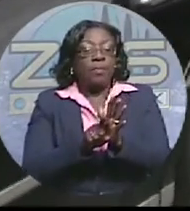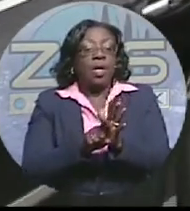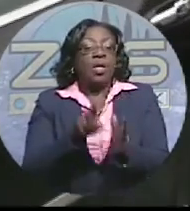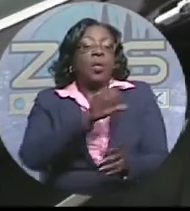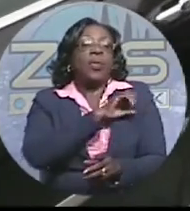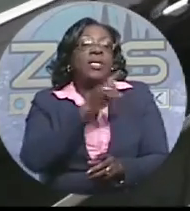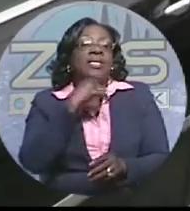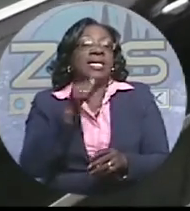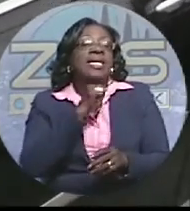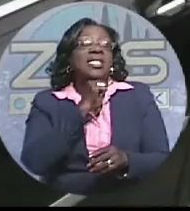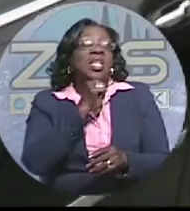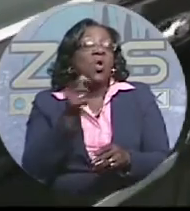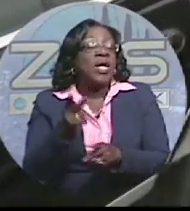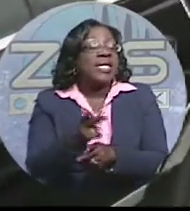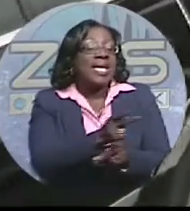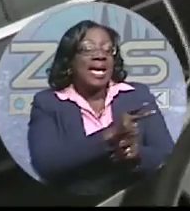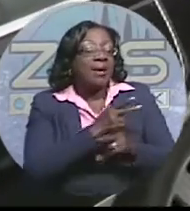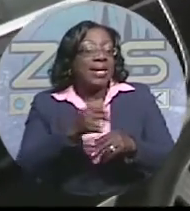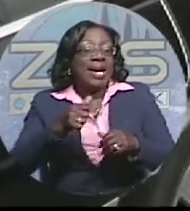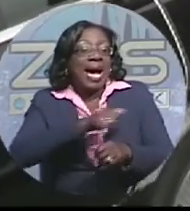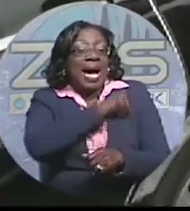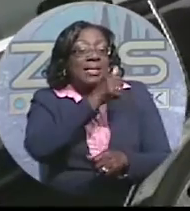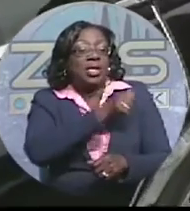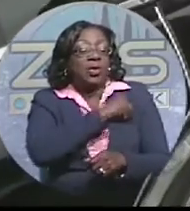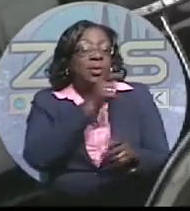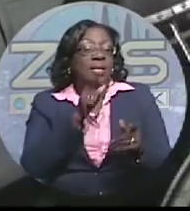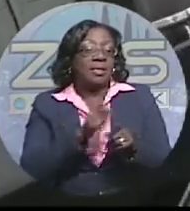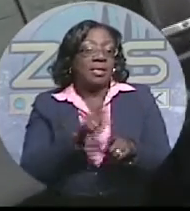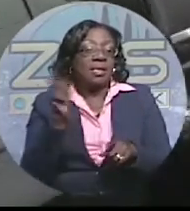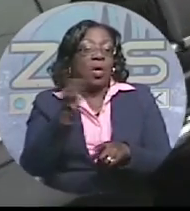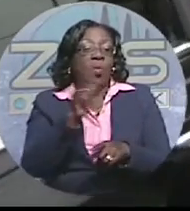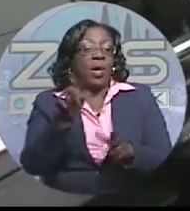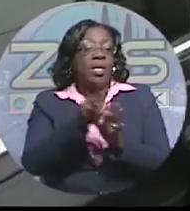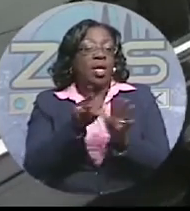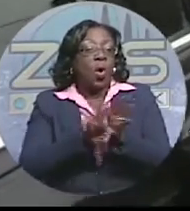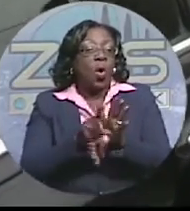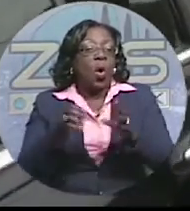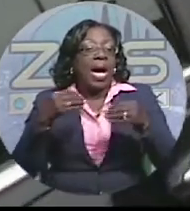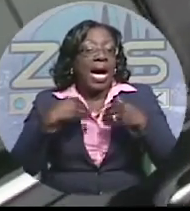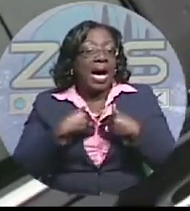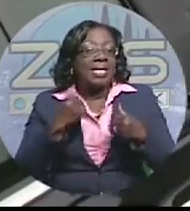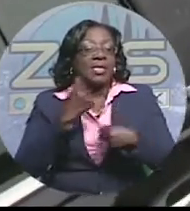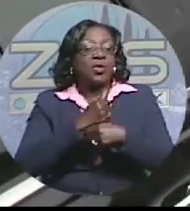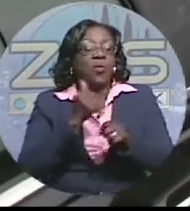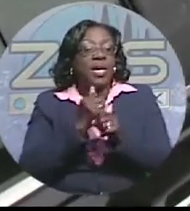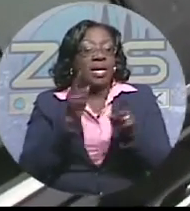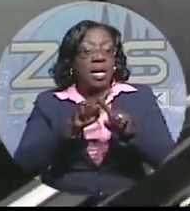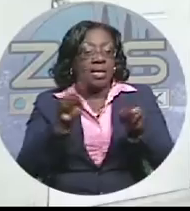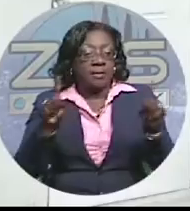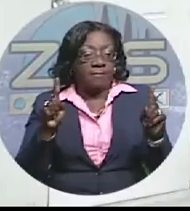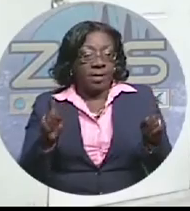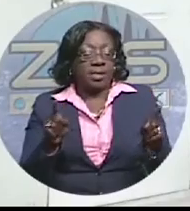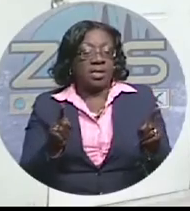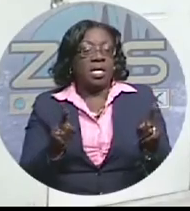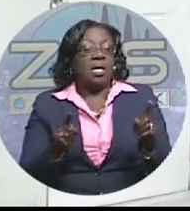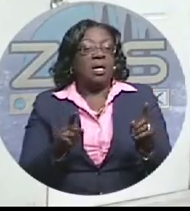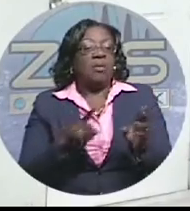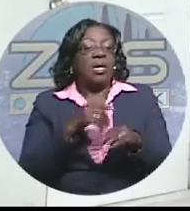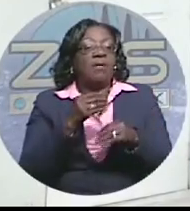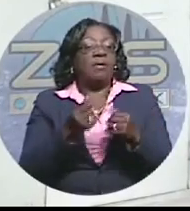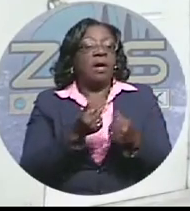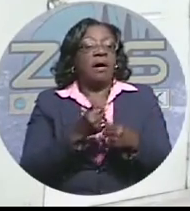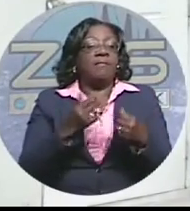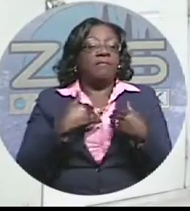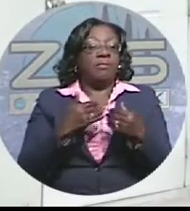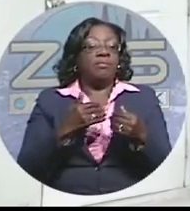uncaring attitude like this homeowner why prosecution is necessary. To properly deal with these persons, especially the ones who